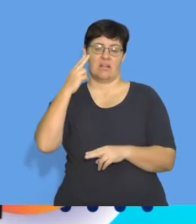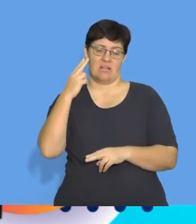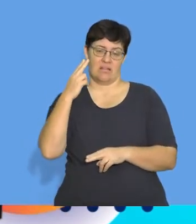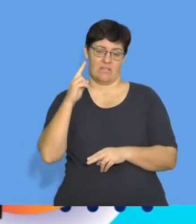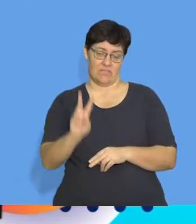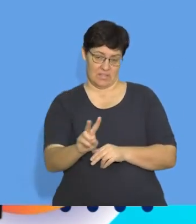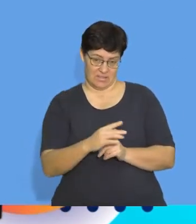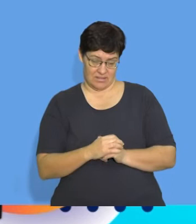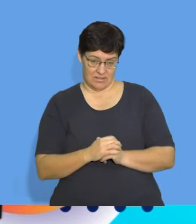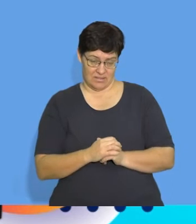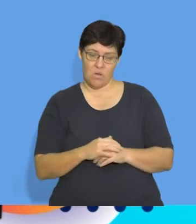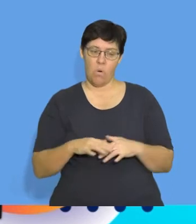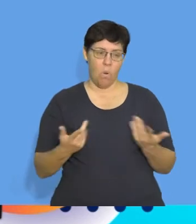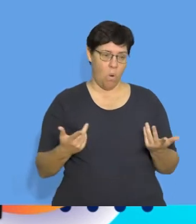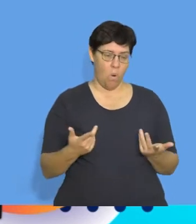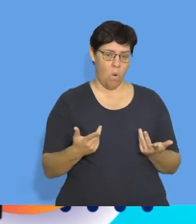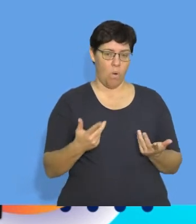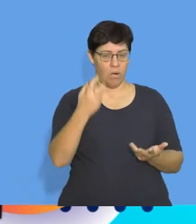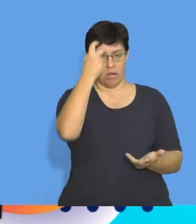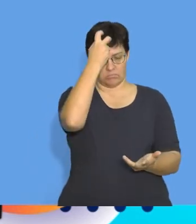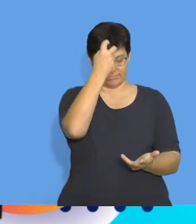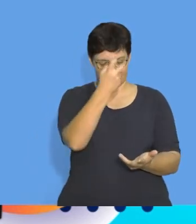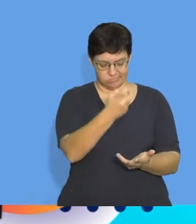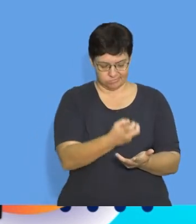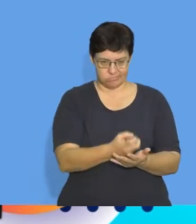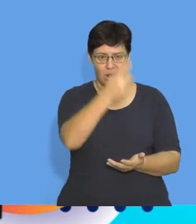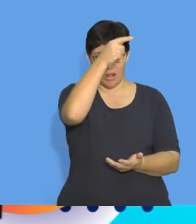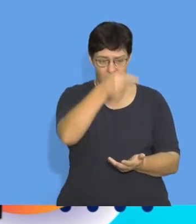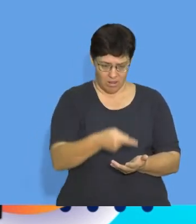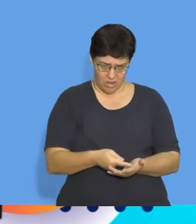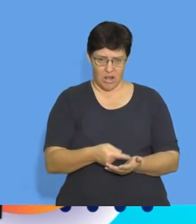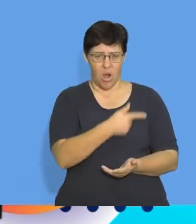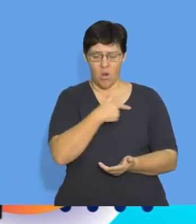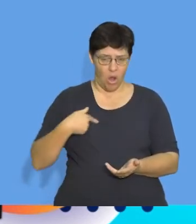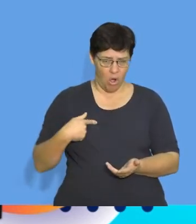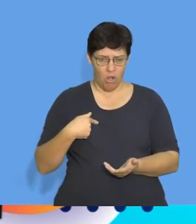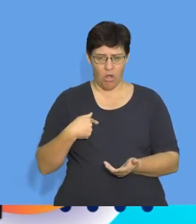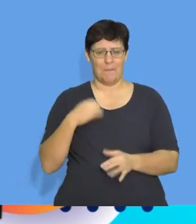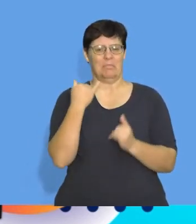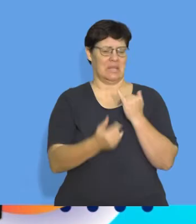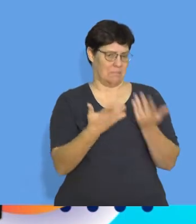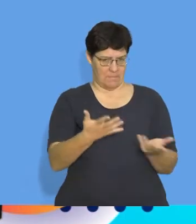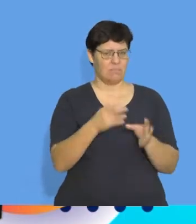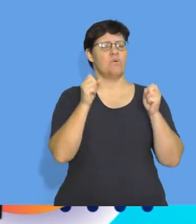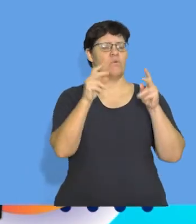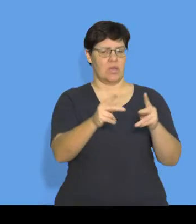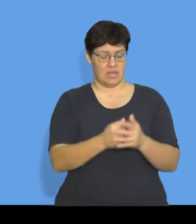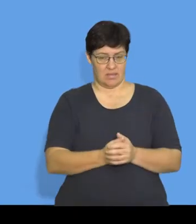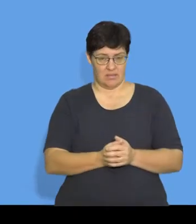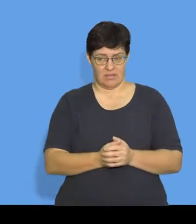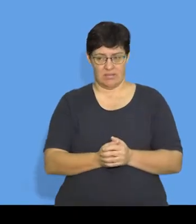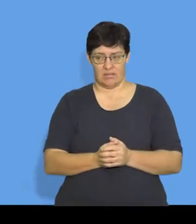or in how long it took the ball to hit the ground. That's okay. But what we do need to take into